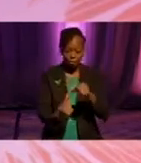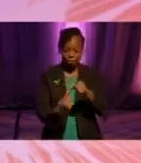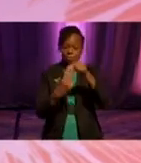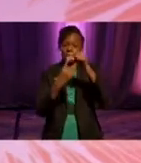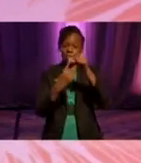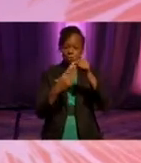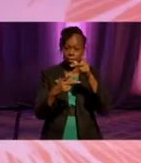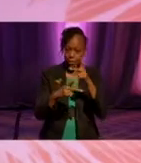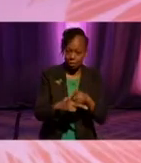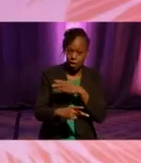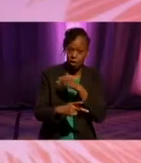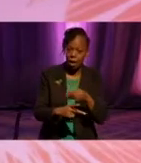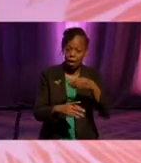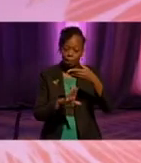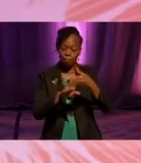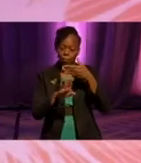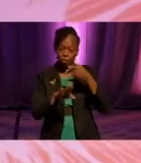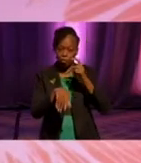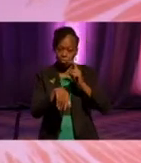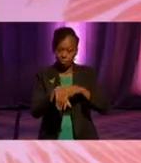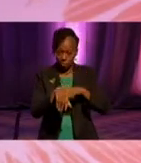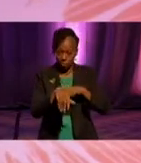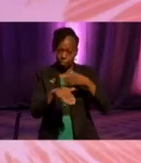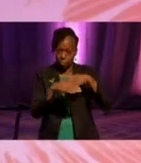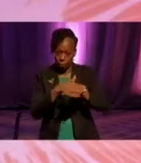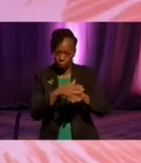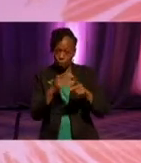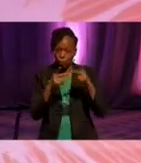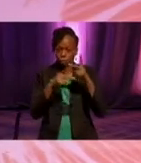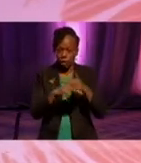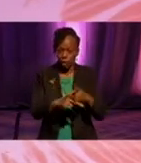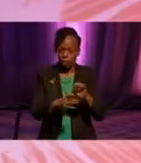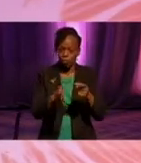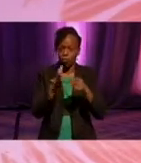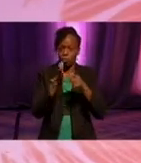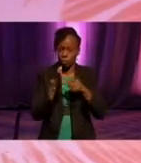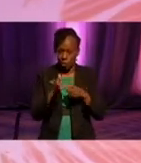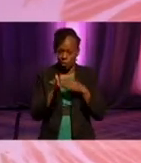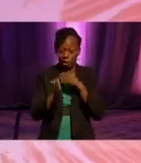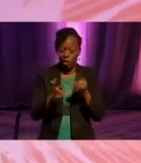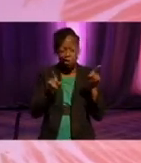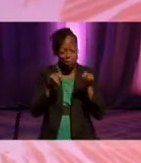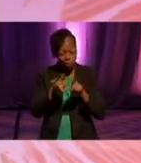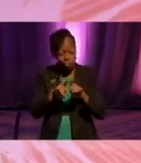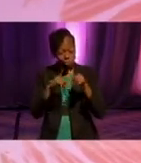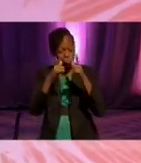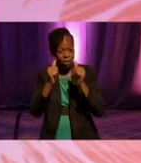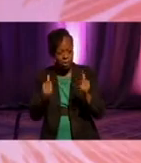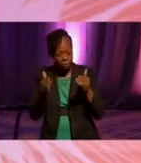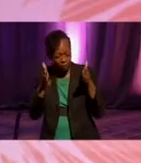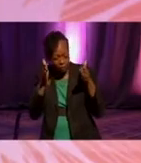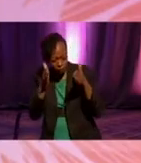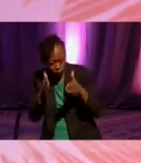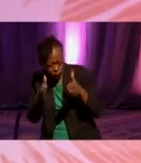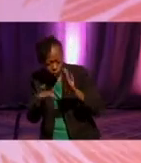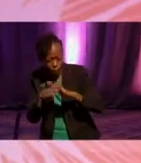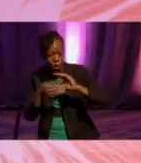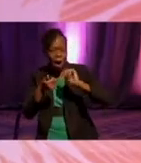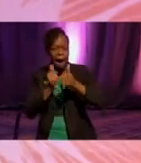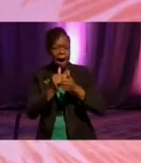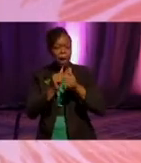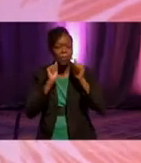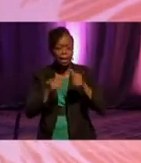care and the prenatal care that they needed. But we also were very focused on how we were going to bring those